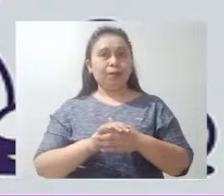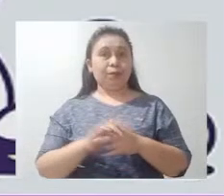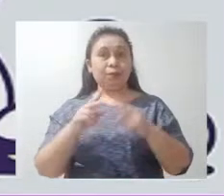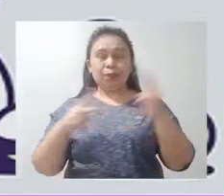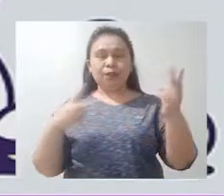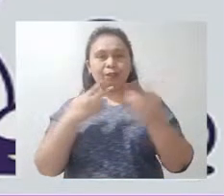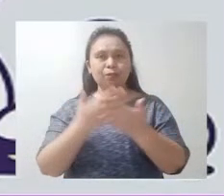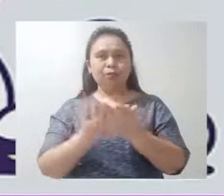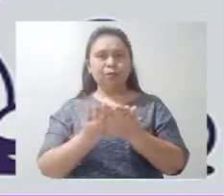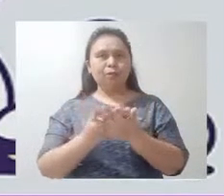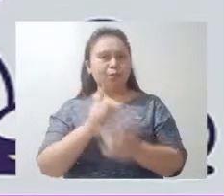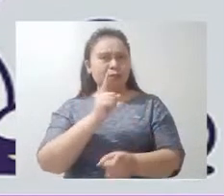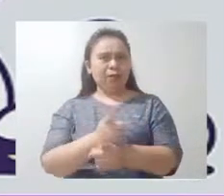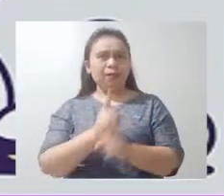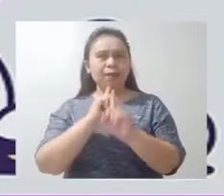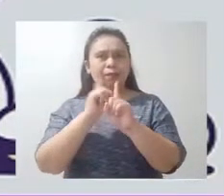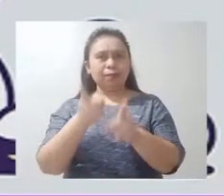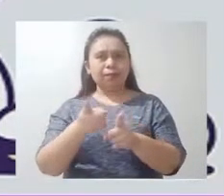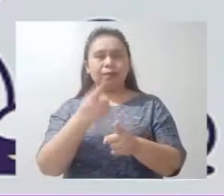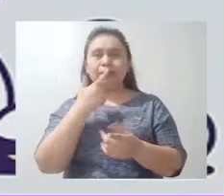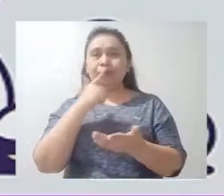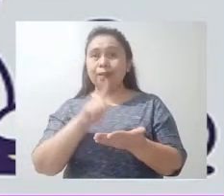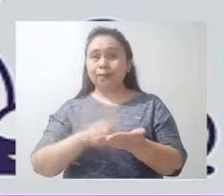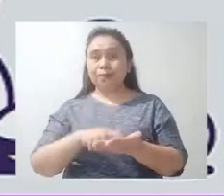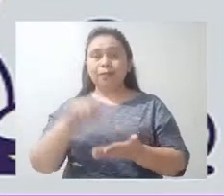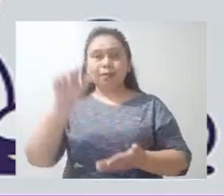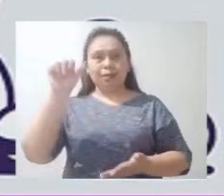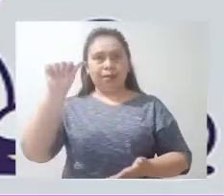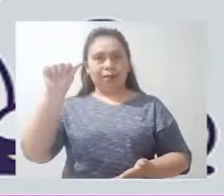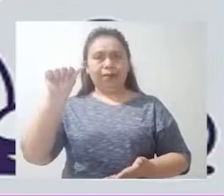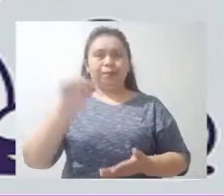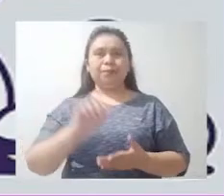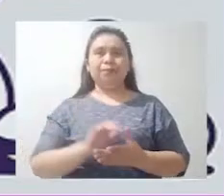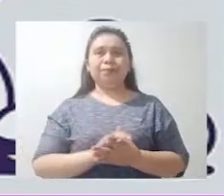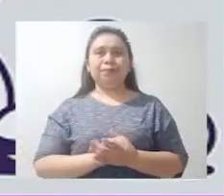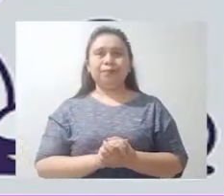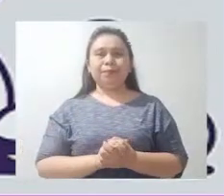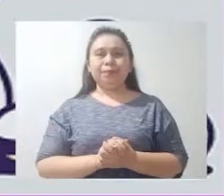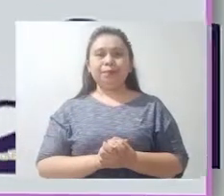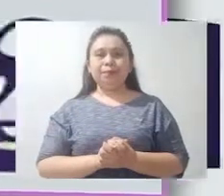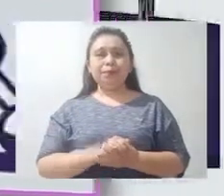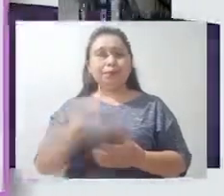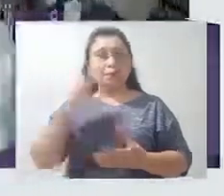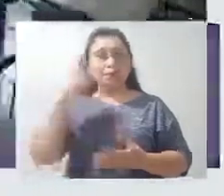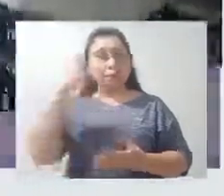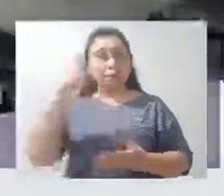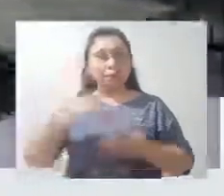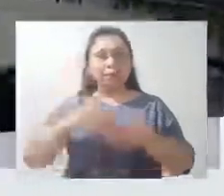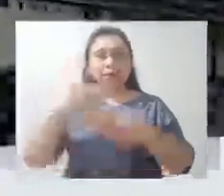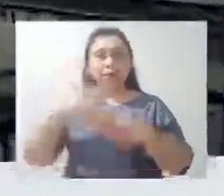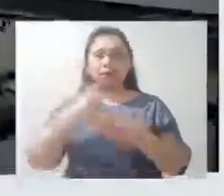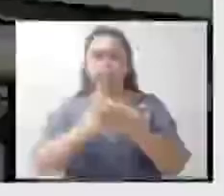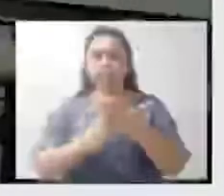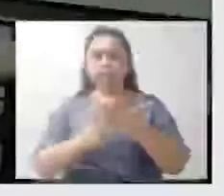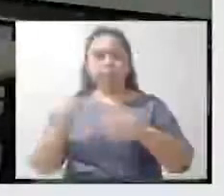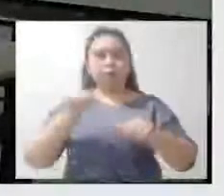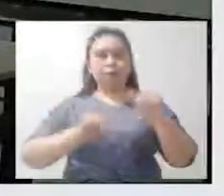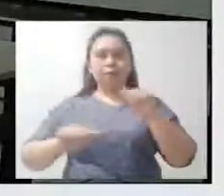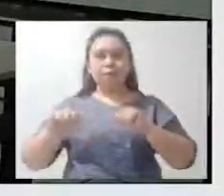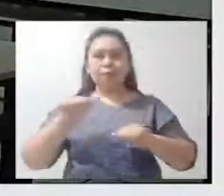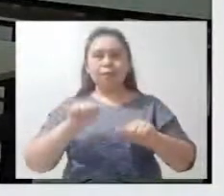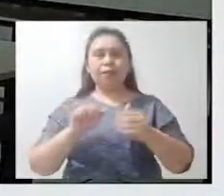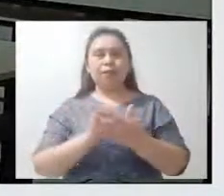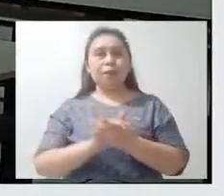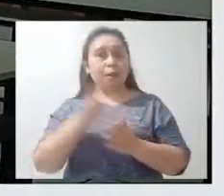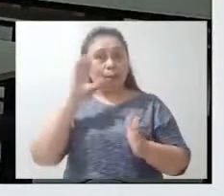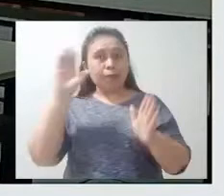Bravo! The correct answer is letter A, stirring rod. For the next part of your activity,